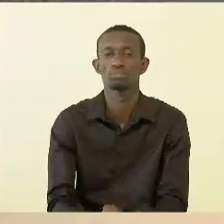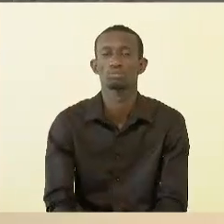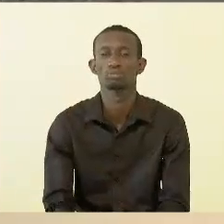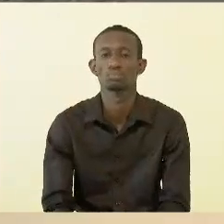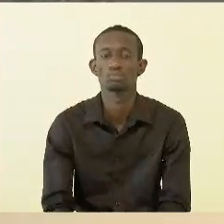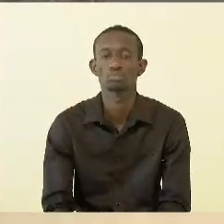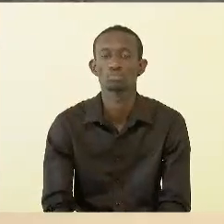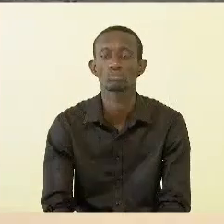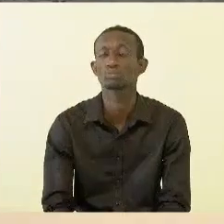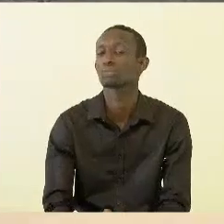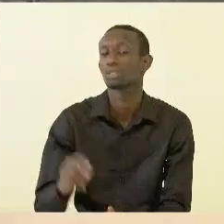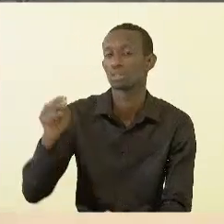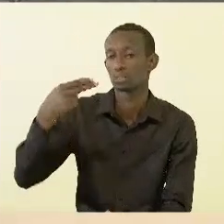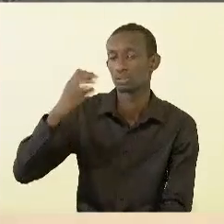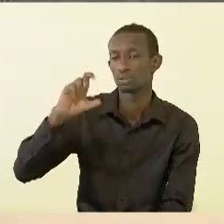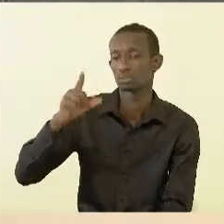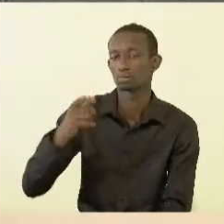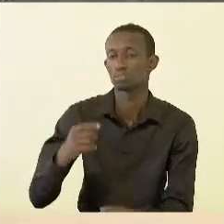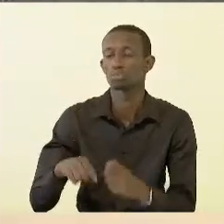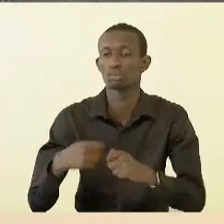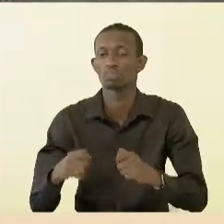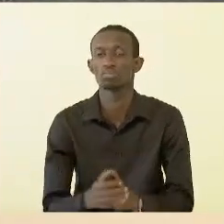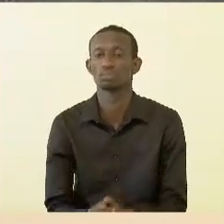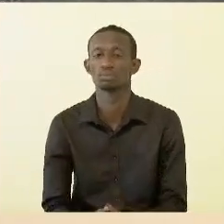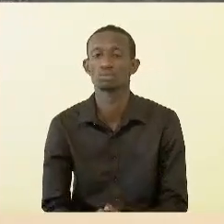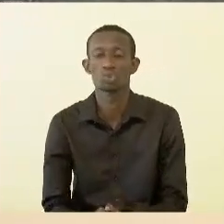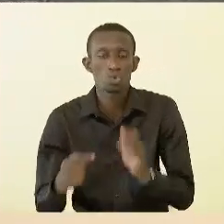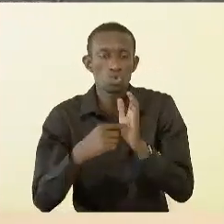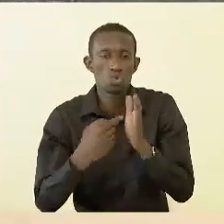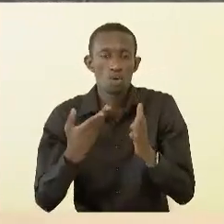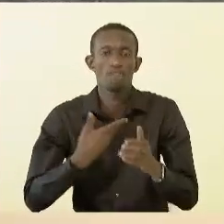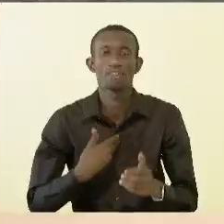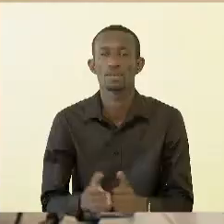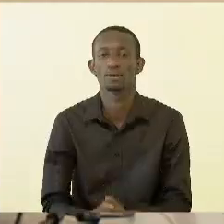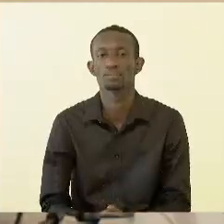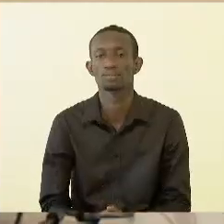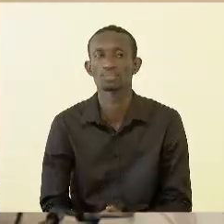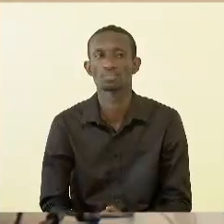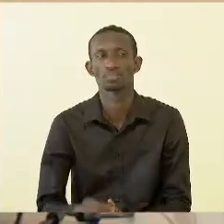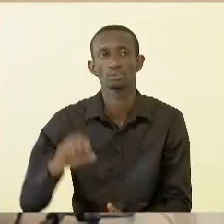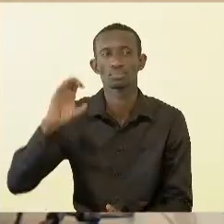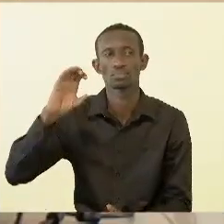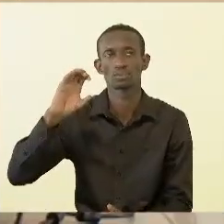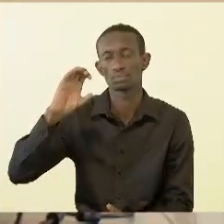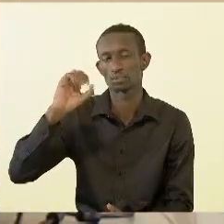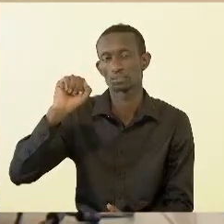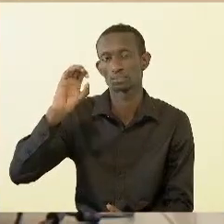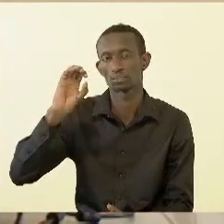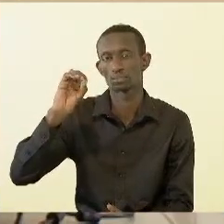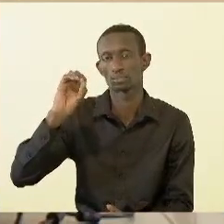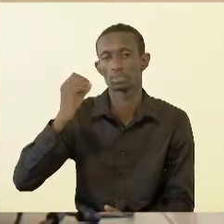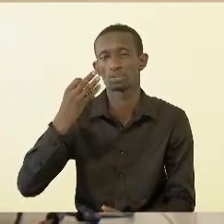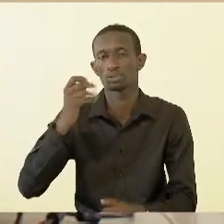and hydrogen carbonates. So if you have, for example, calcium carbonate with hydrochloric acid, this will give